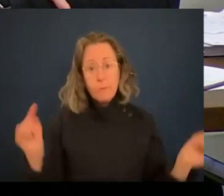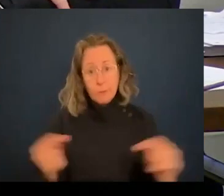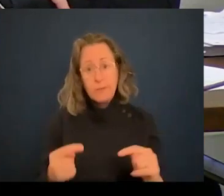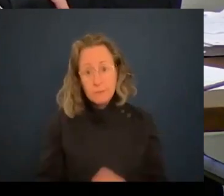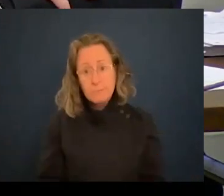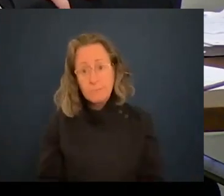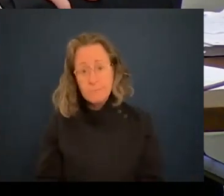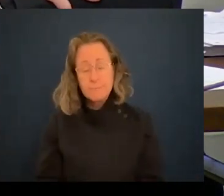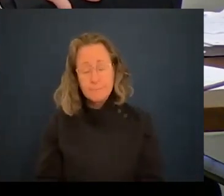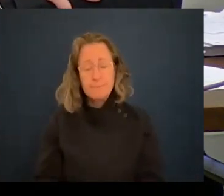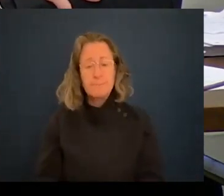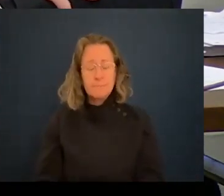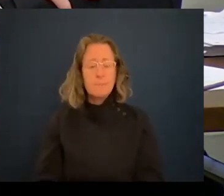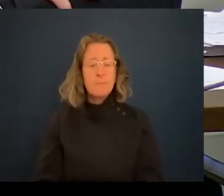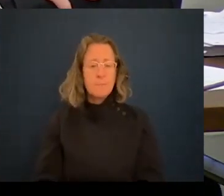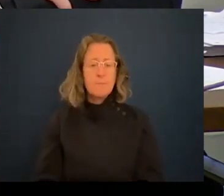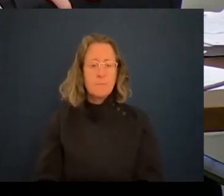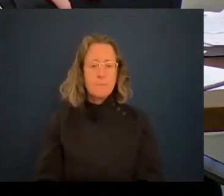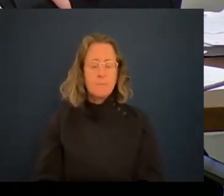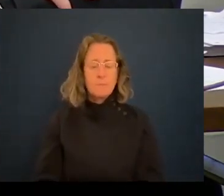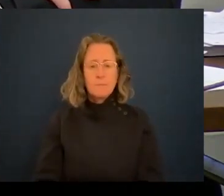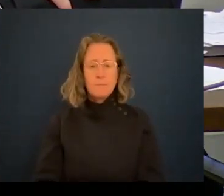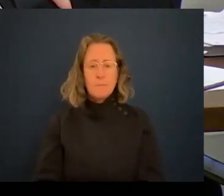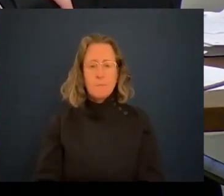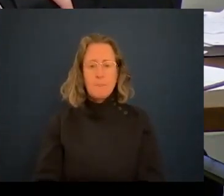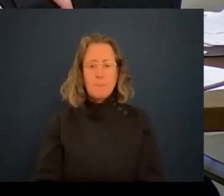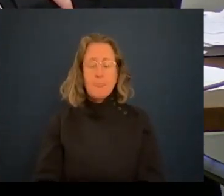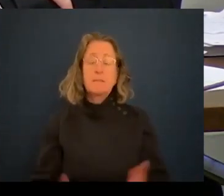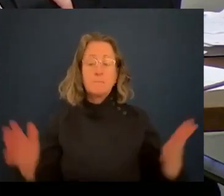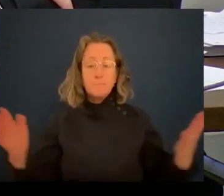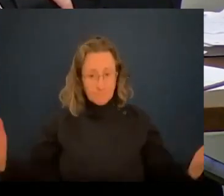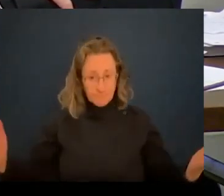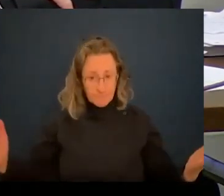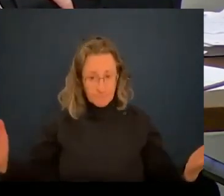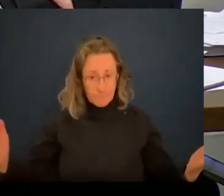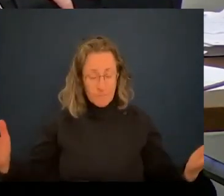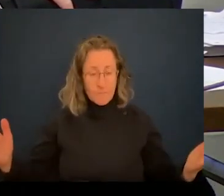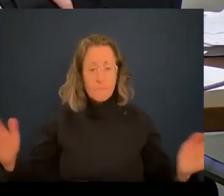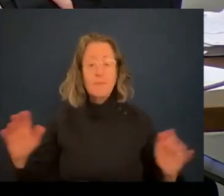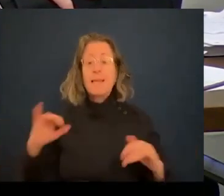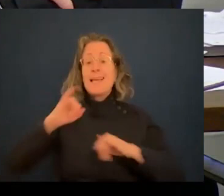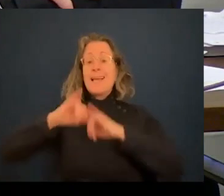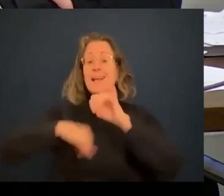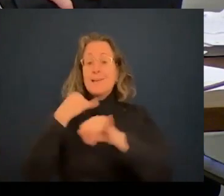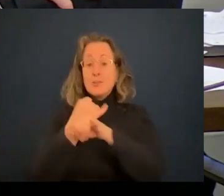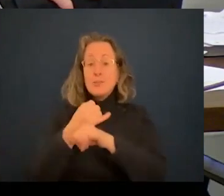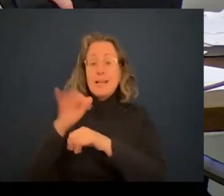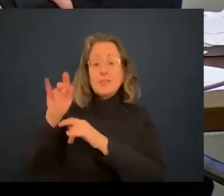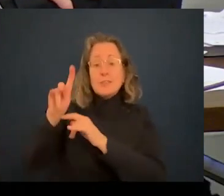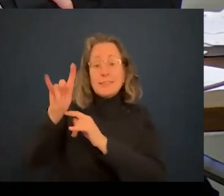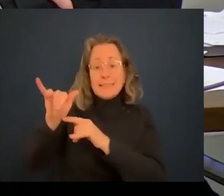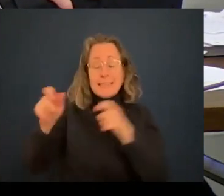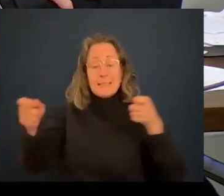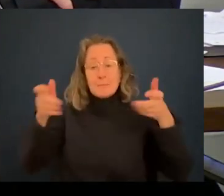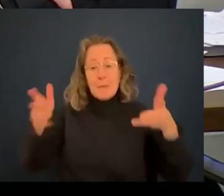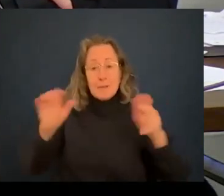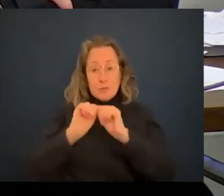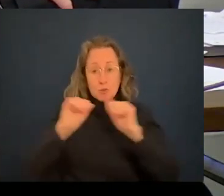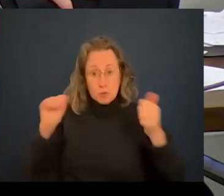my point is um the international City Managers Association did a study on